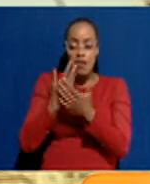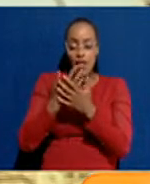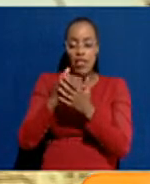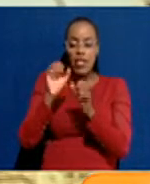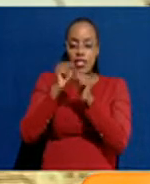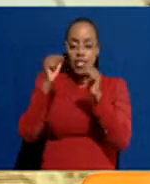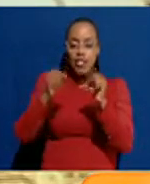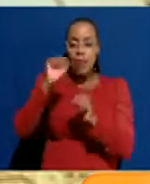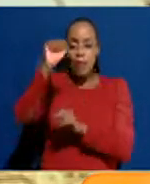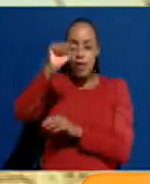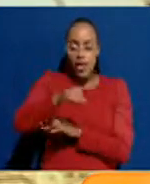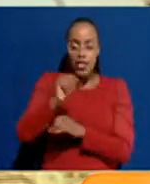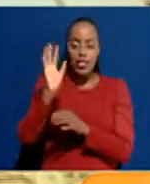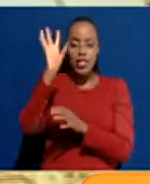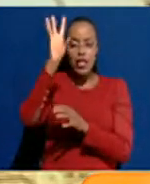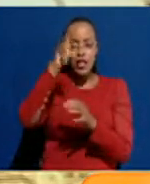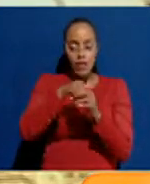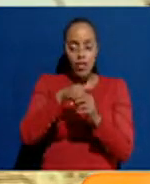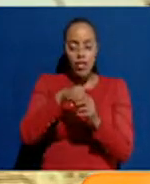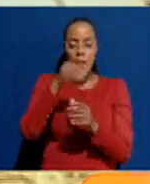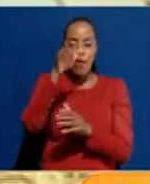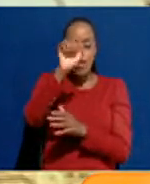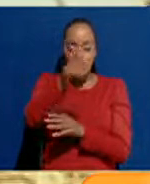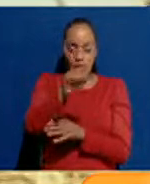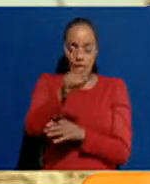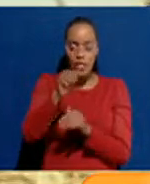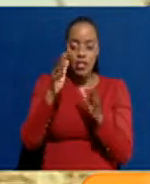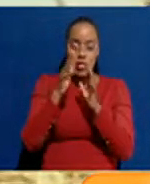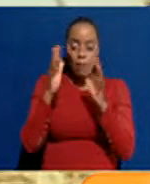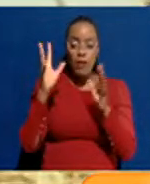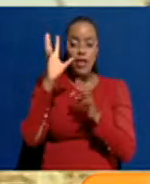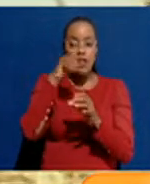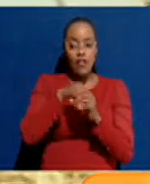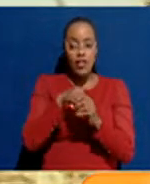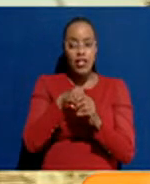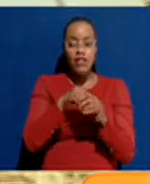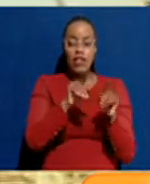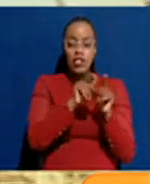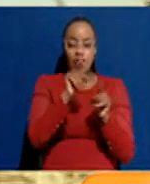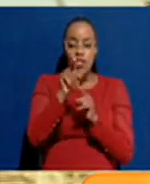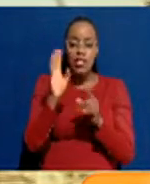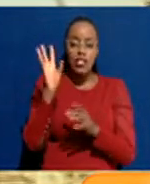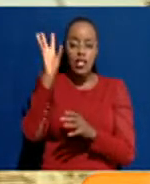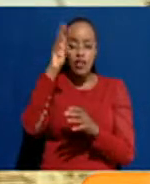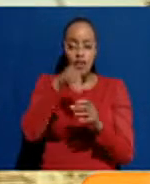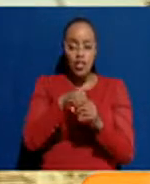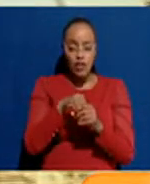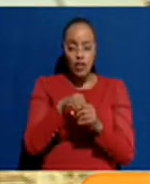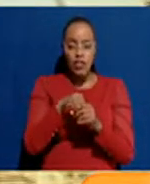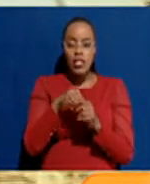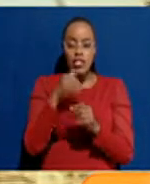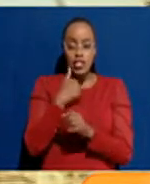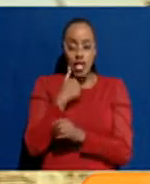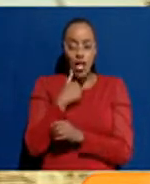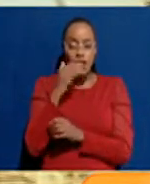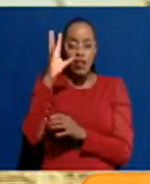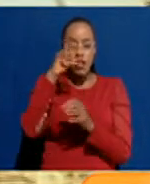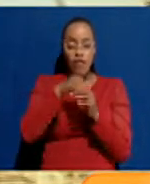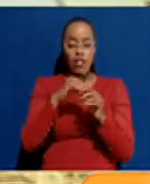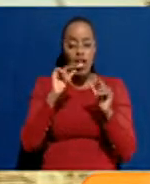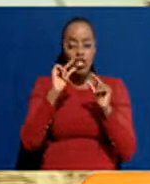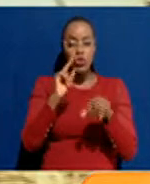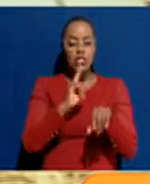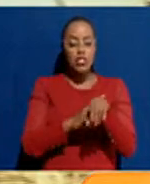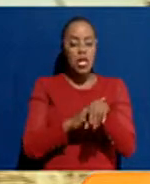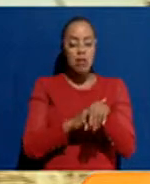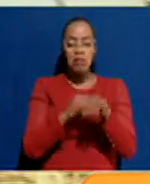So yes, the investment is as being invested, and that investment is long-term. Okay. It's not investing for the short term.